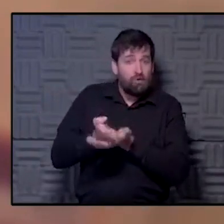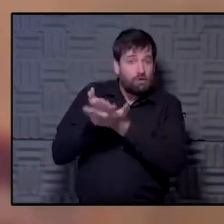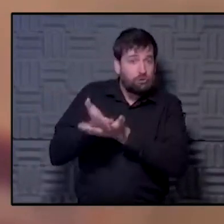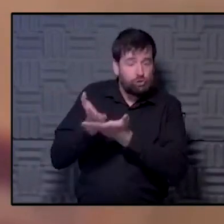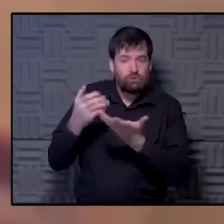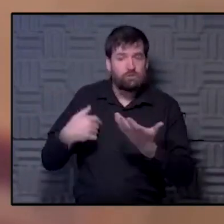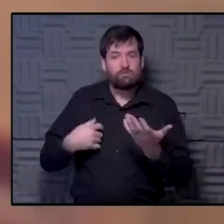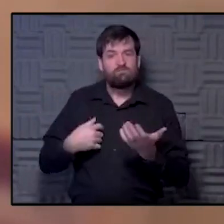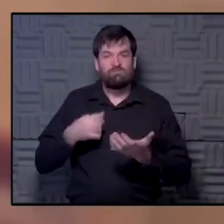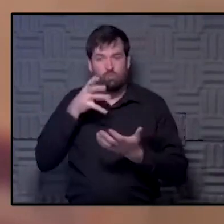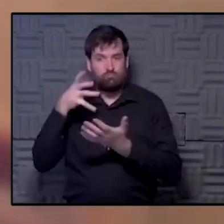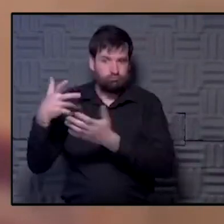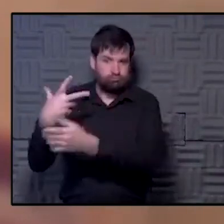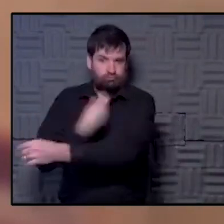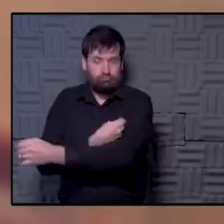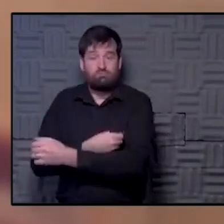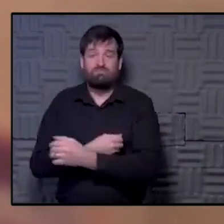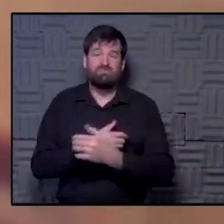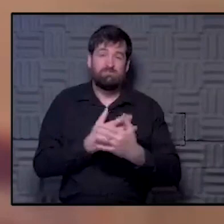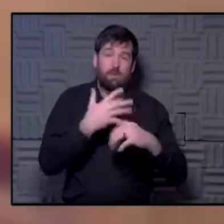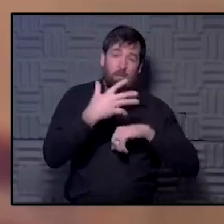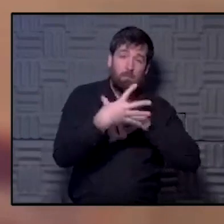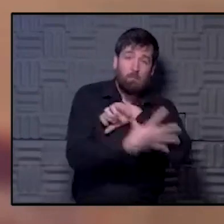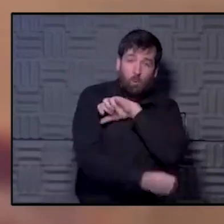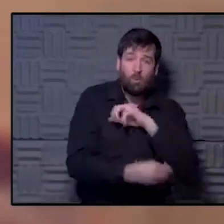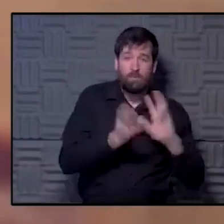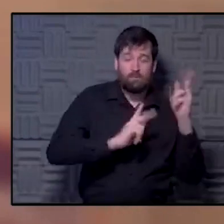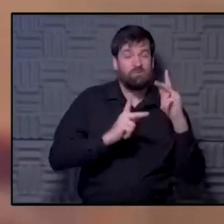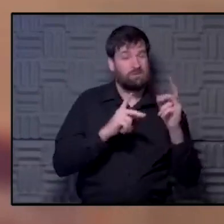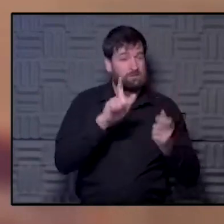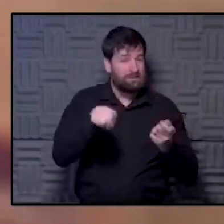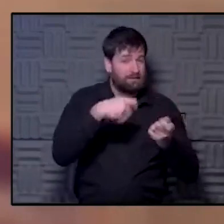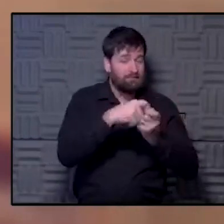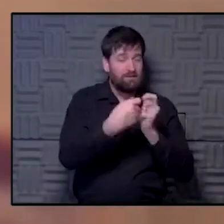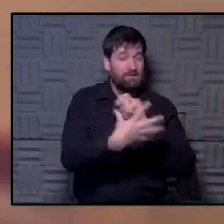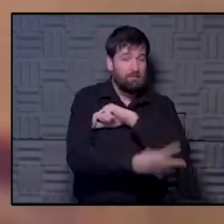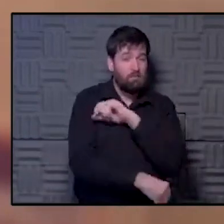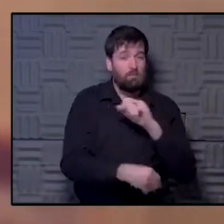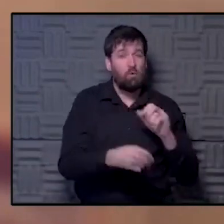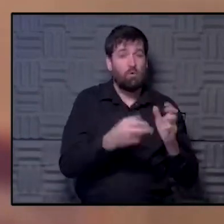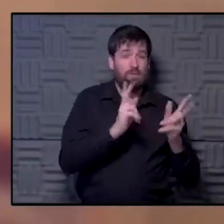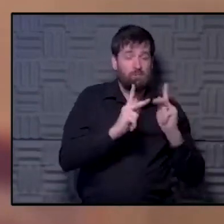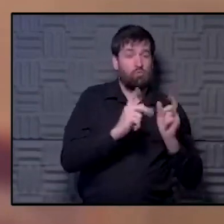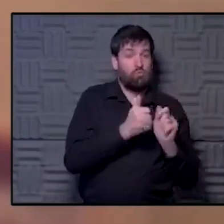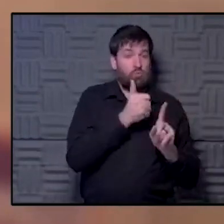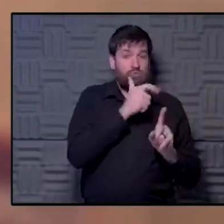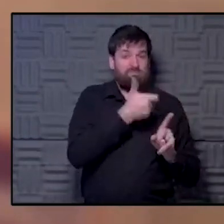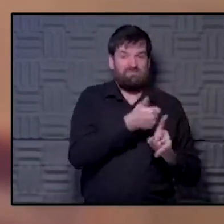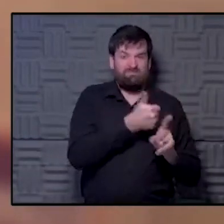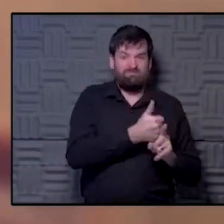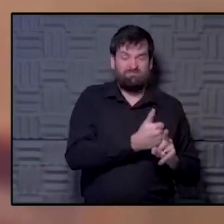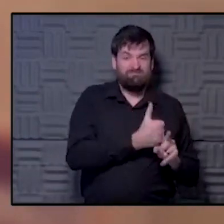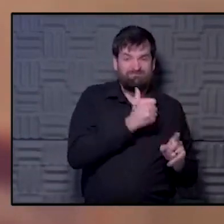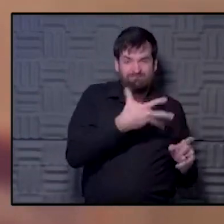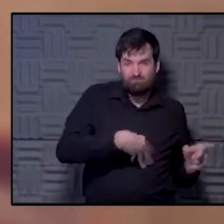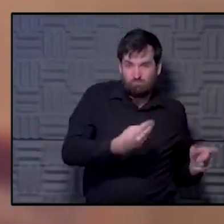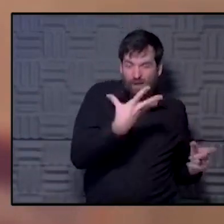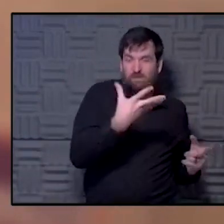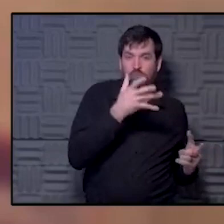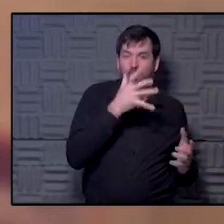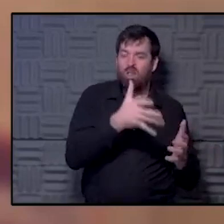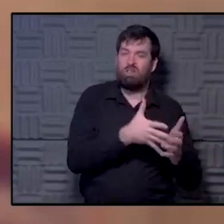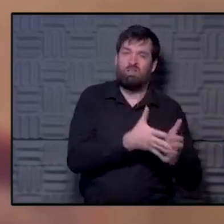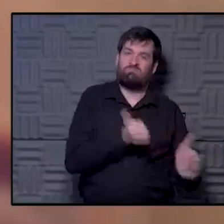poor people, particularly poor people of color, would be, left behind. And that's how we've, really